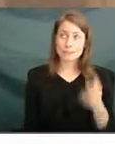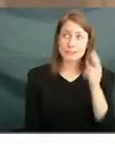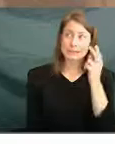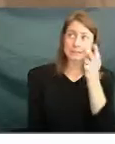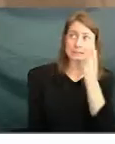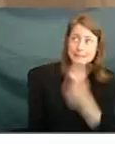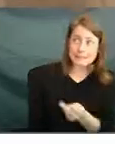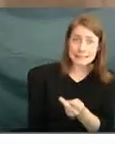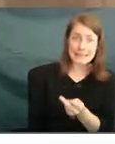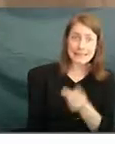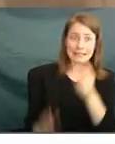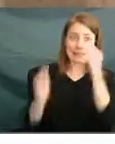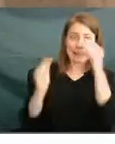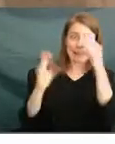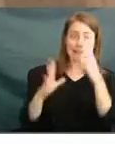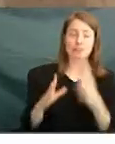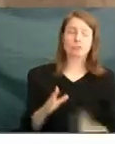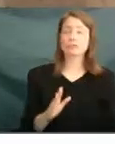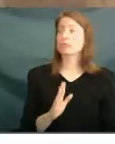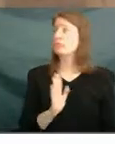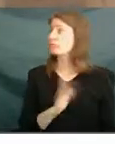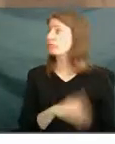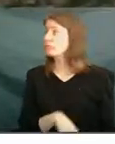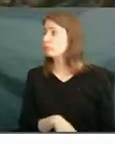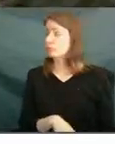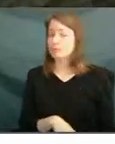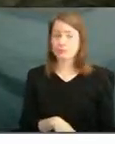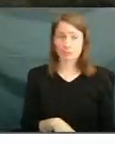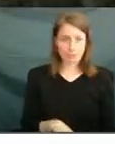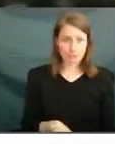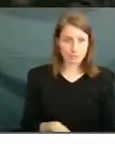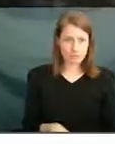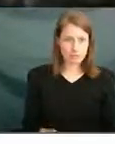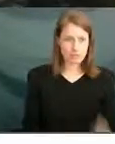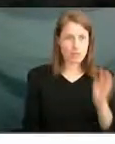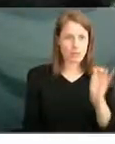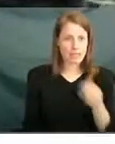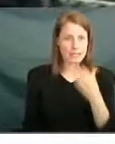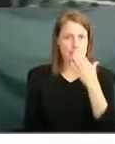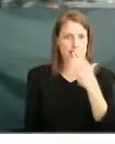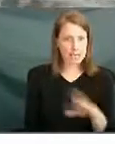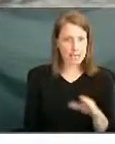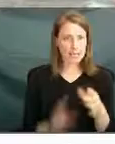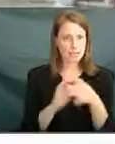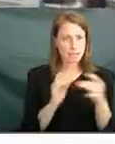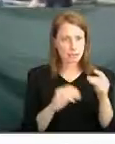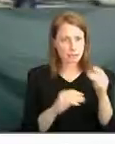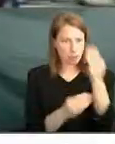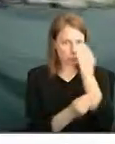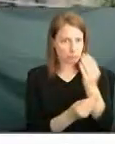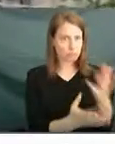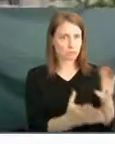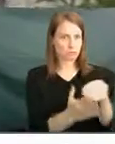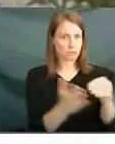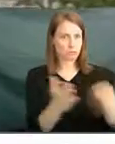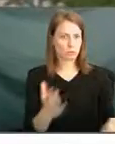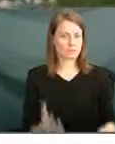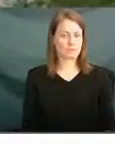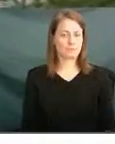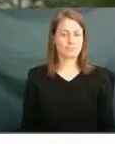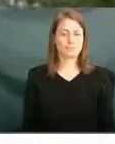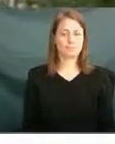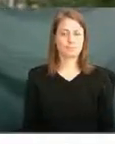and do nothing, that will be a very, very bad signal. At Tainor, the Zero program isn't just about